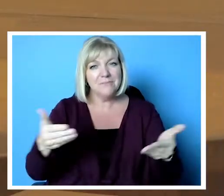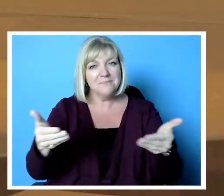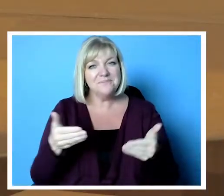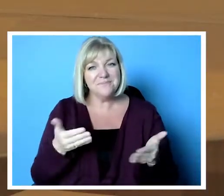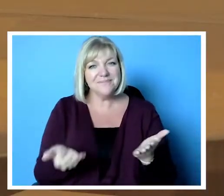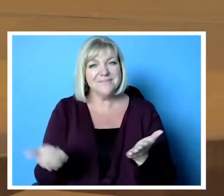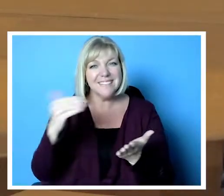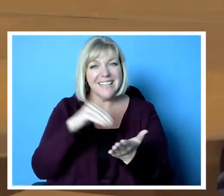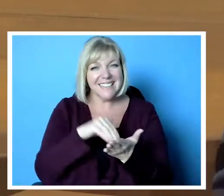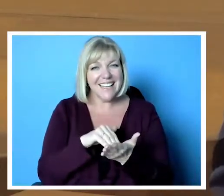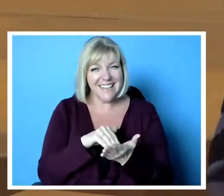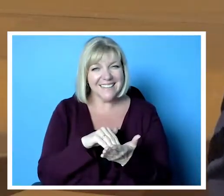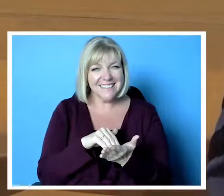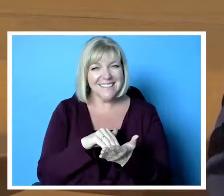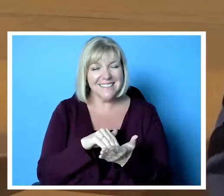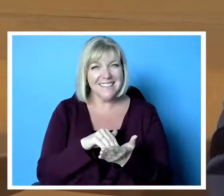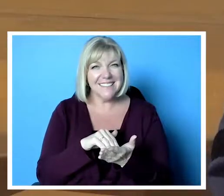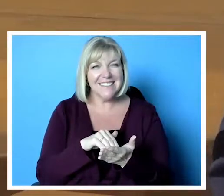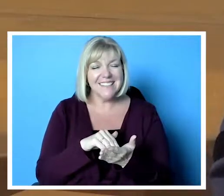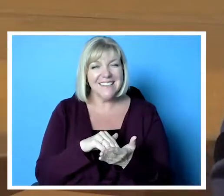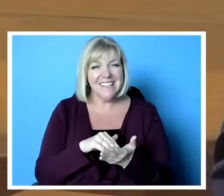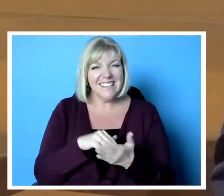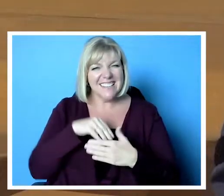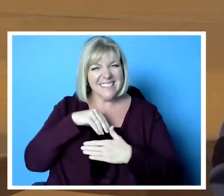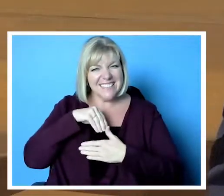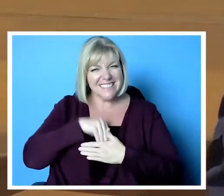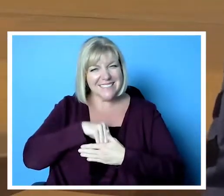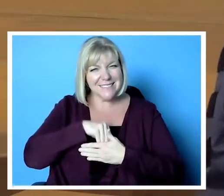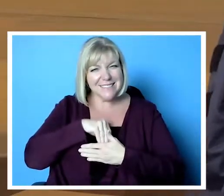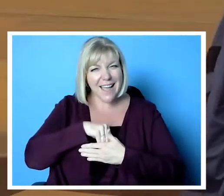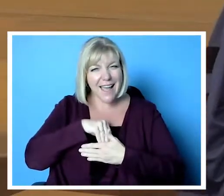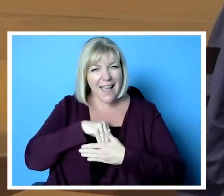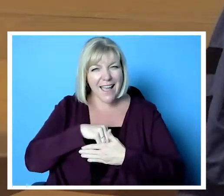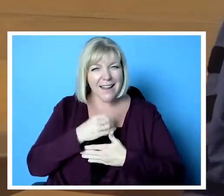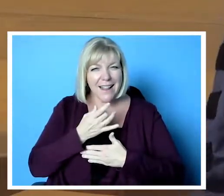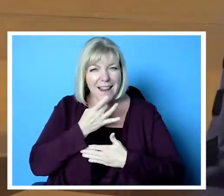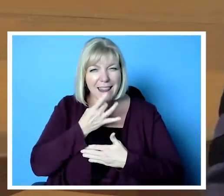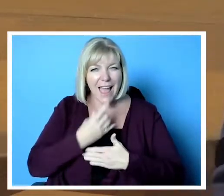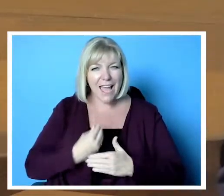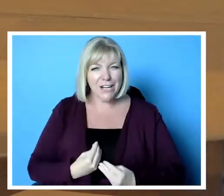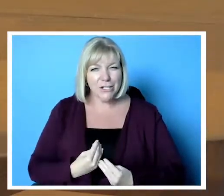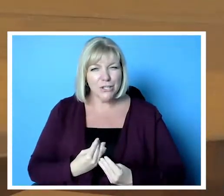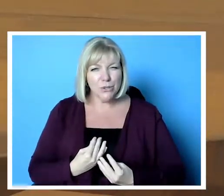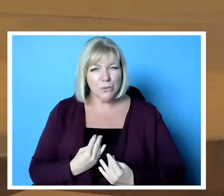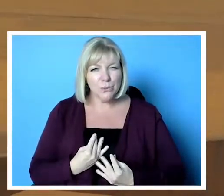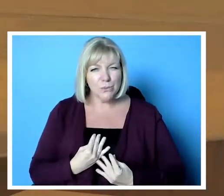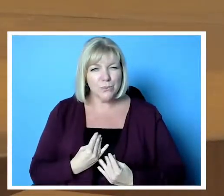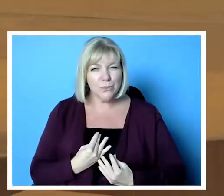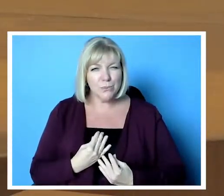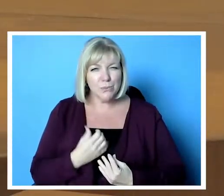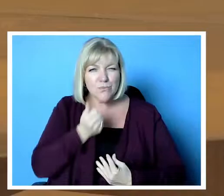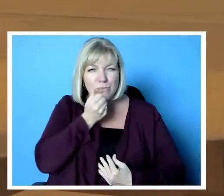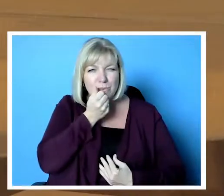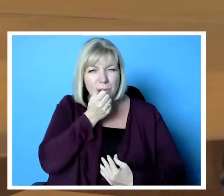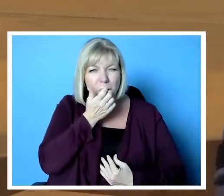again return to that warm orb of light that lives deep within